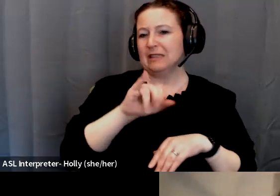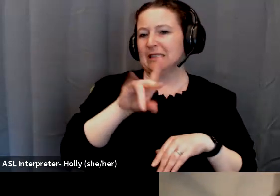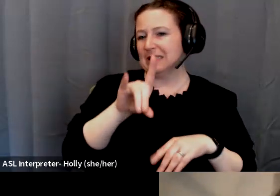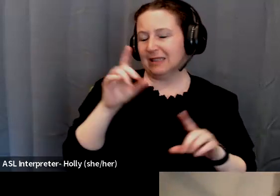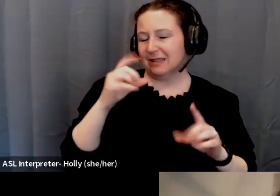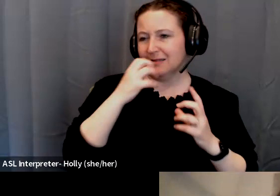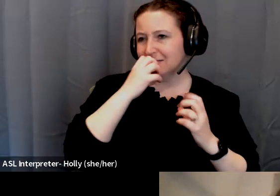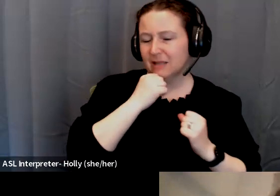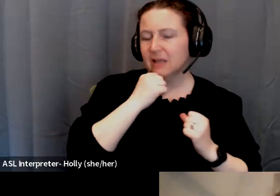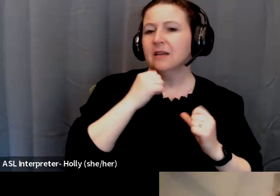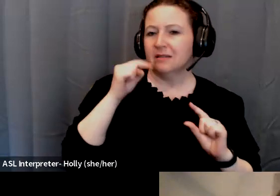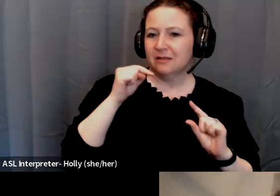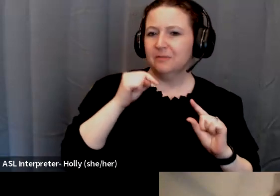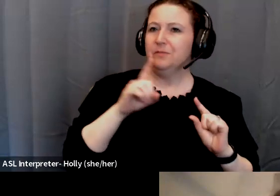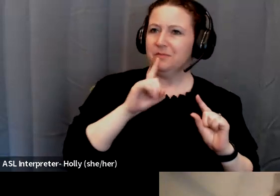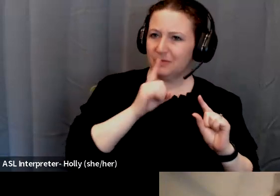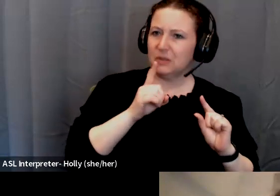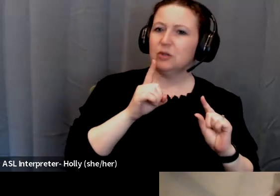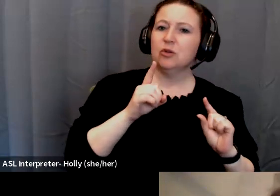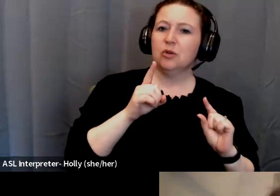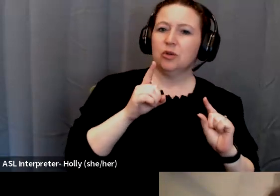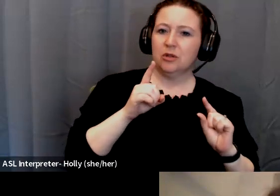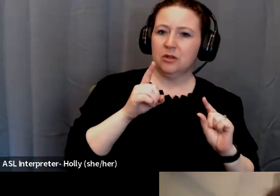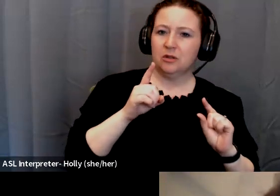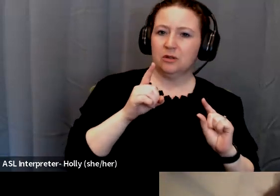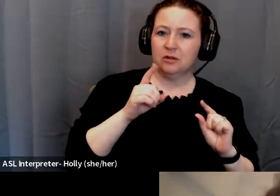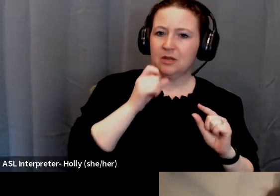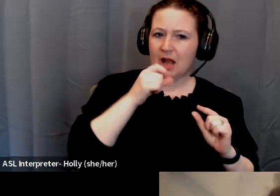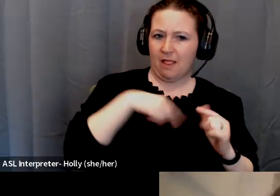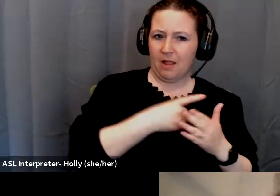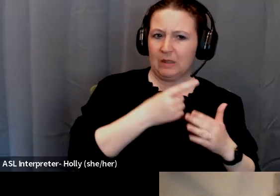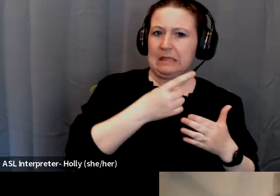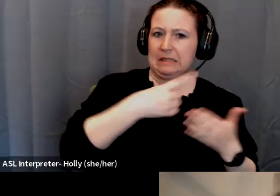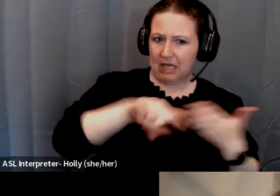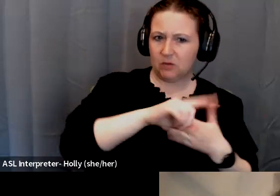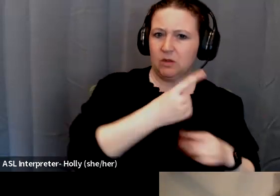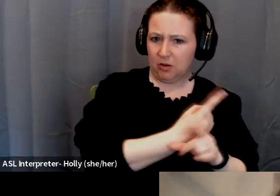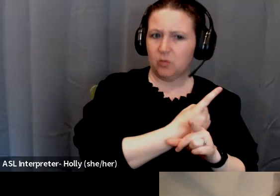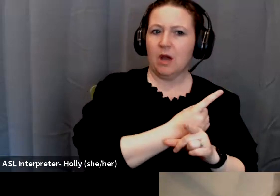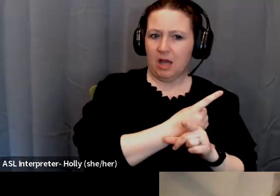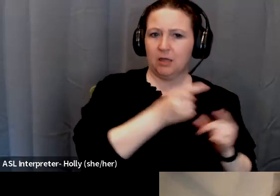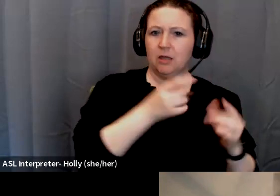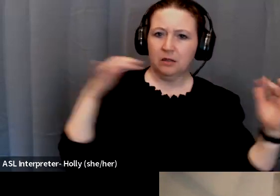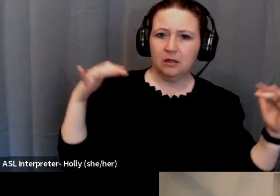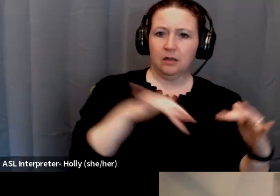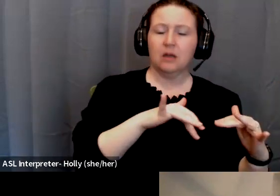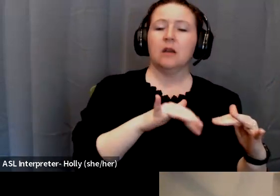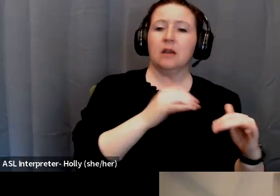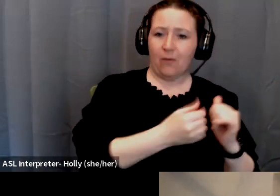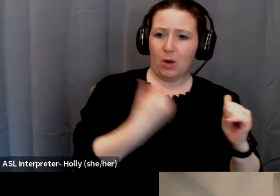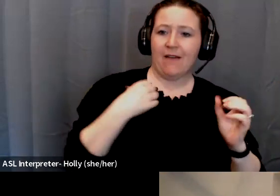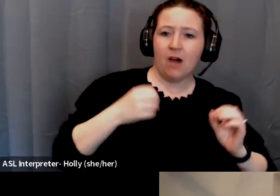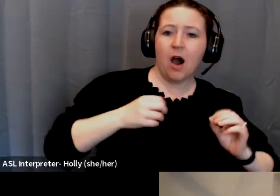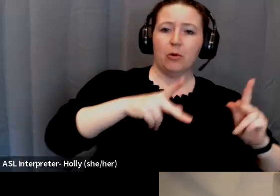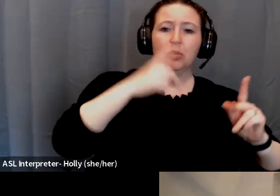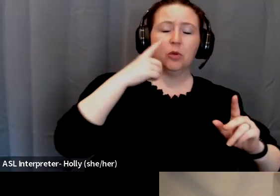that at General Assembly, coming up, not this week, but next, right? I think it's next. Everybody has a way to